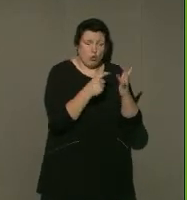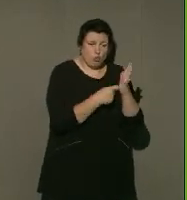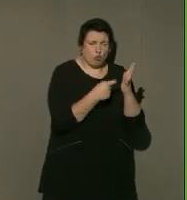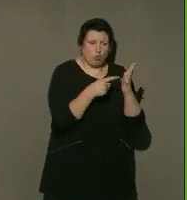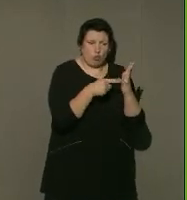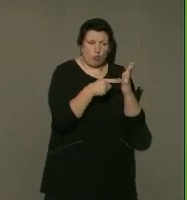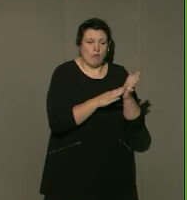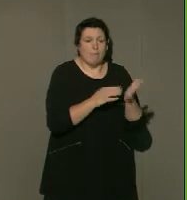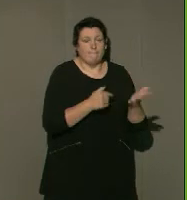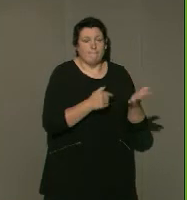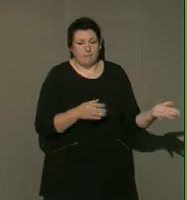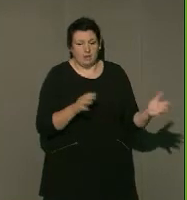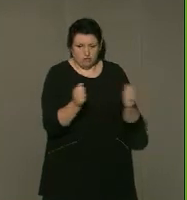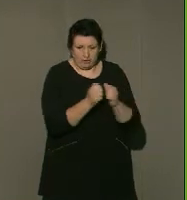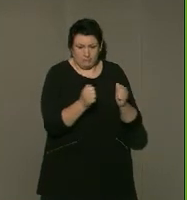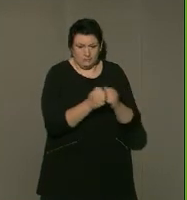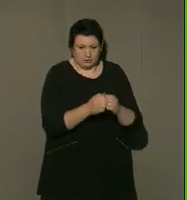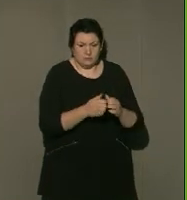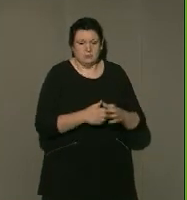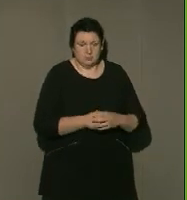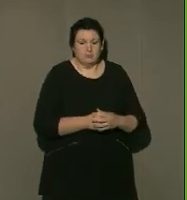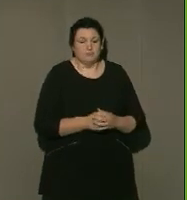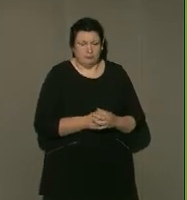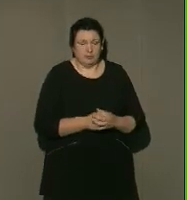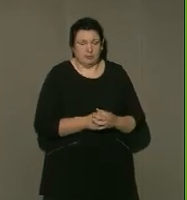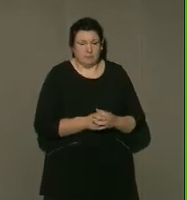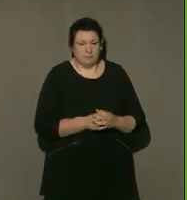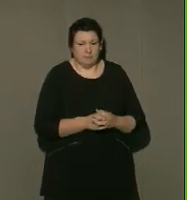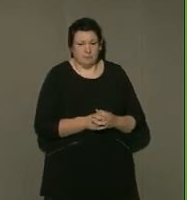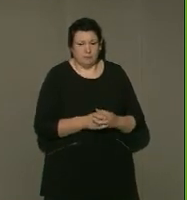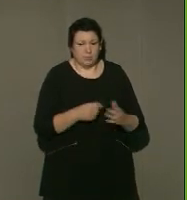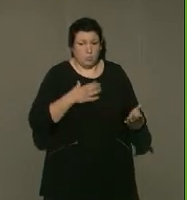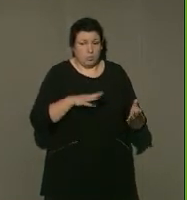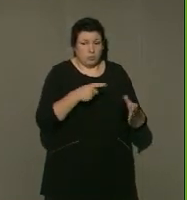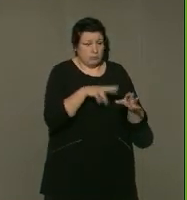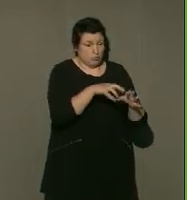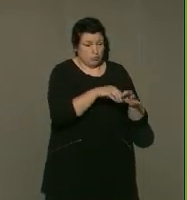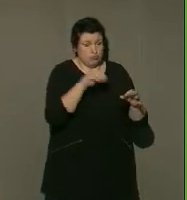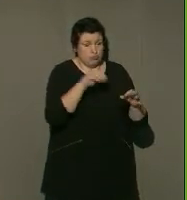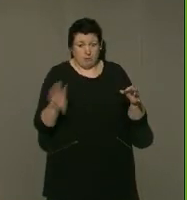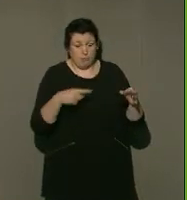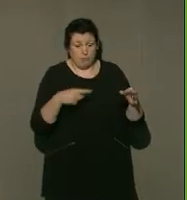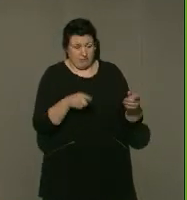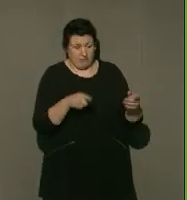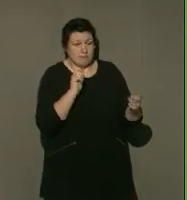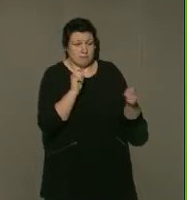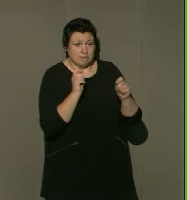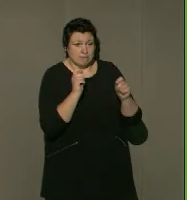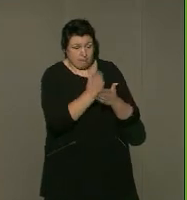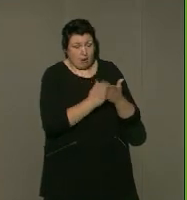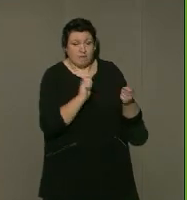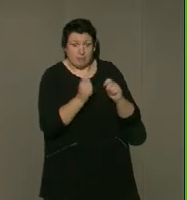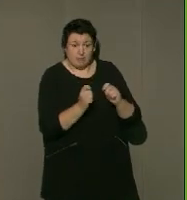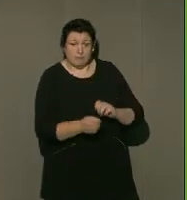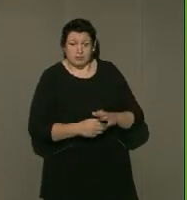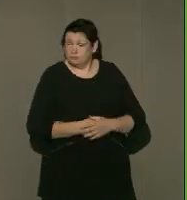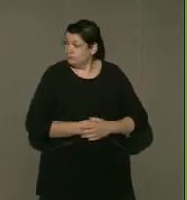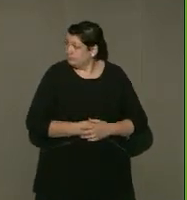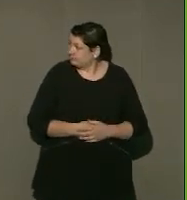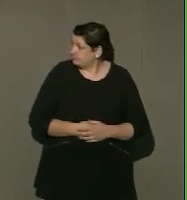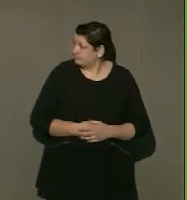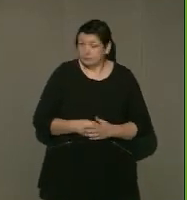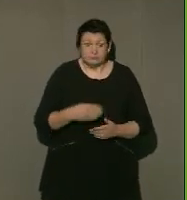as such, I am proposing that we remove this part of their amendment to their standing orders. Thank you.